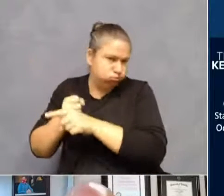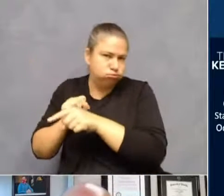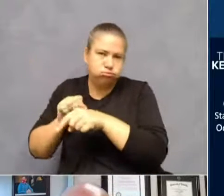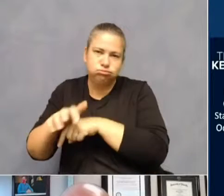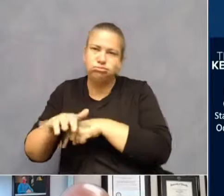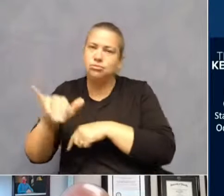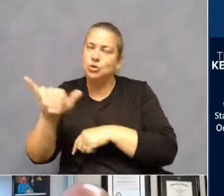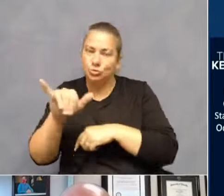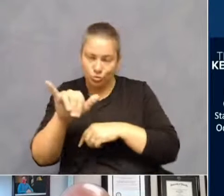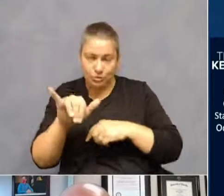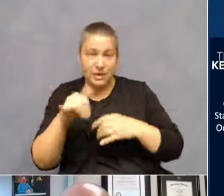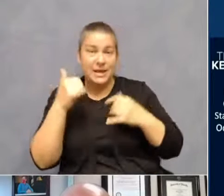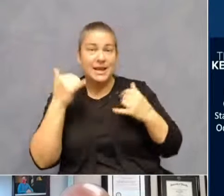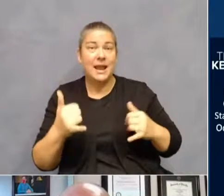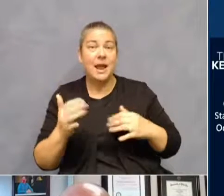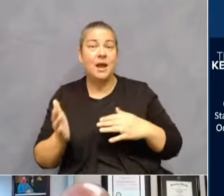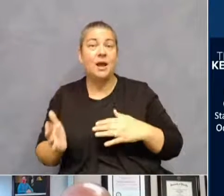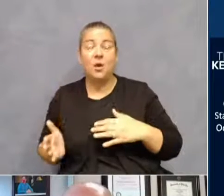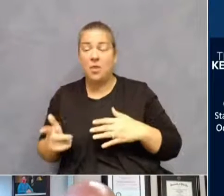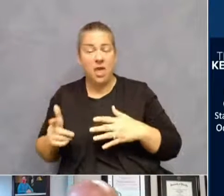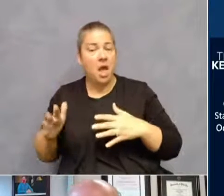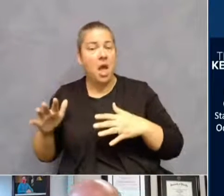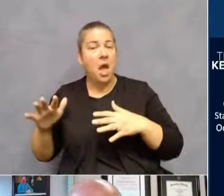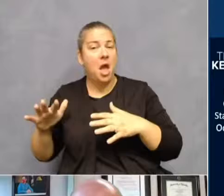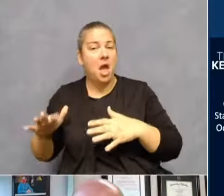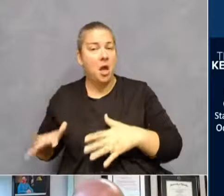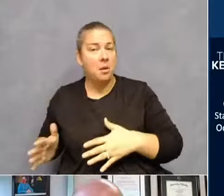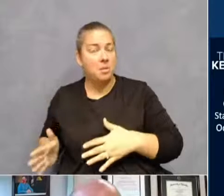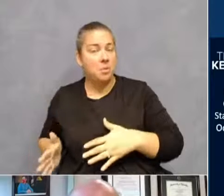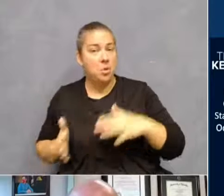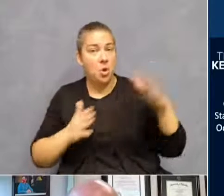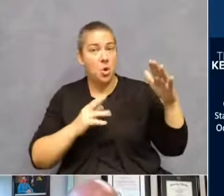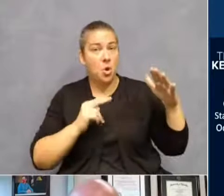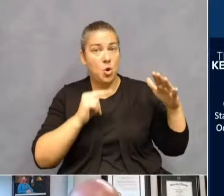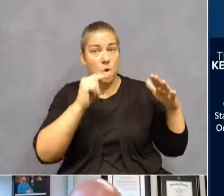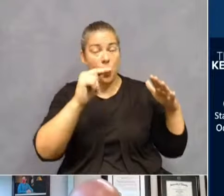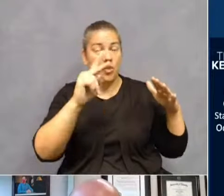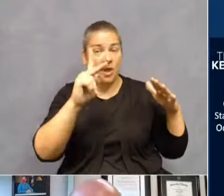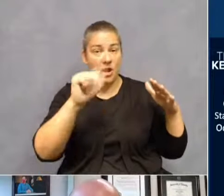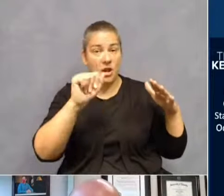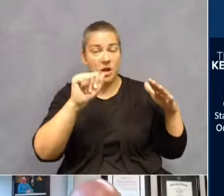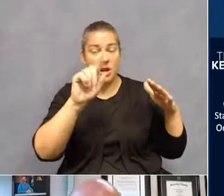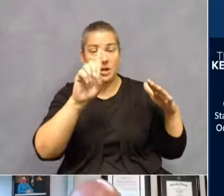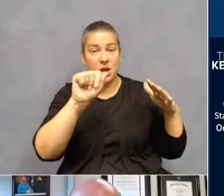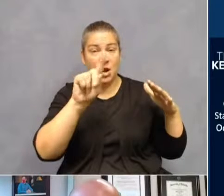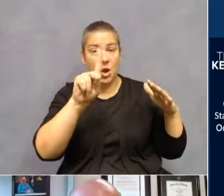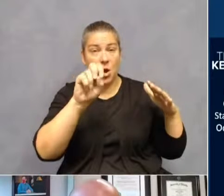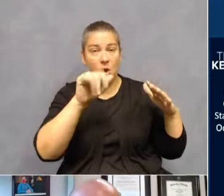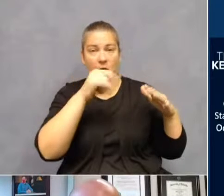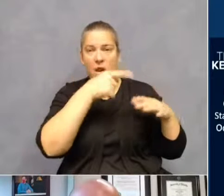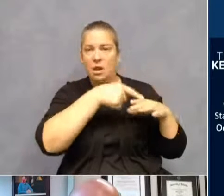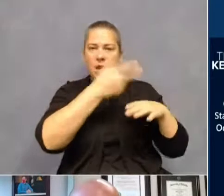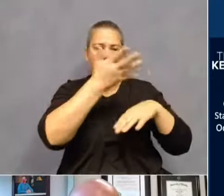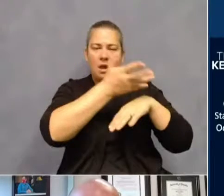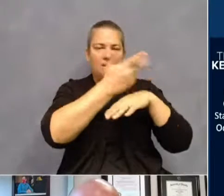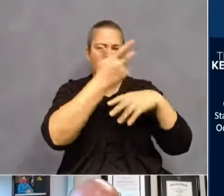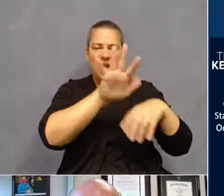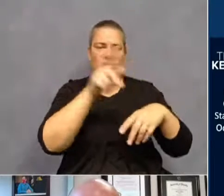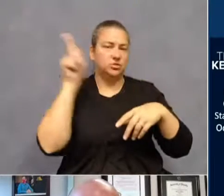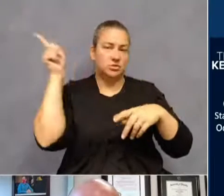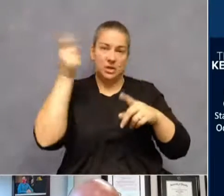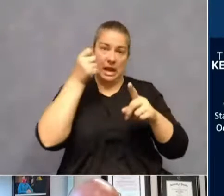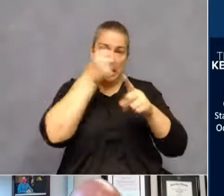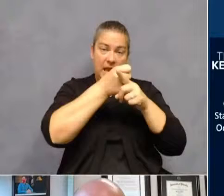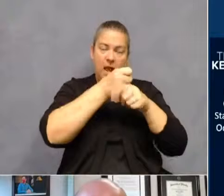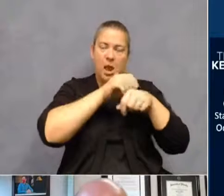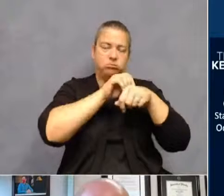see North Dakota is just really blowing away the previous peaks on a population basis for its